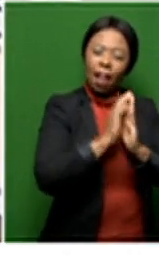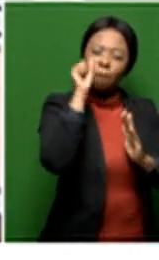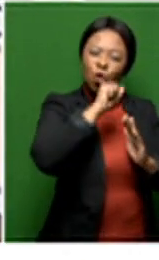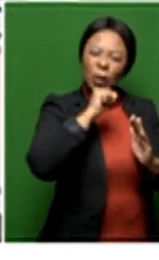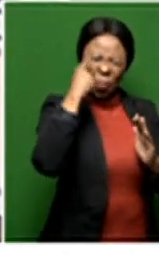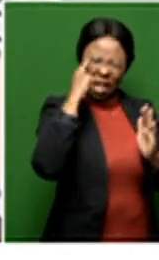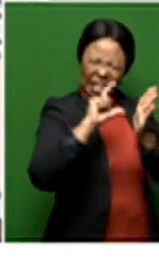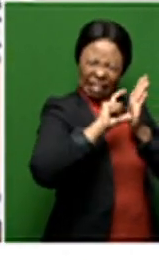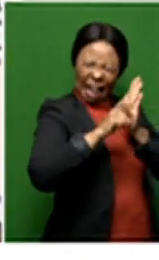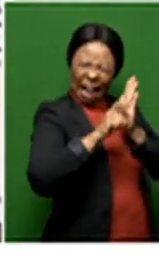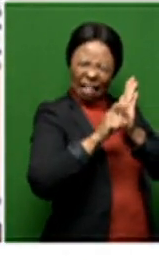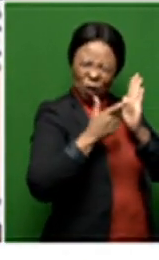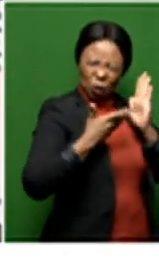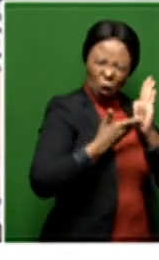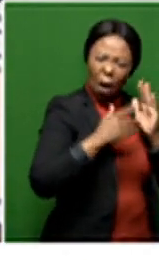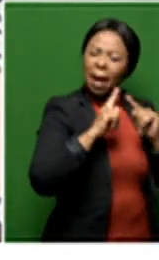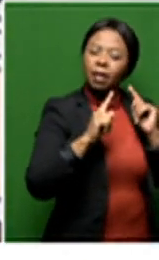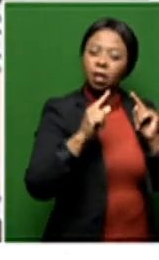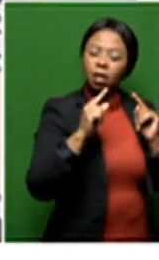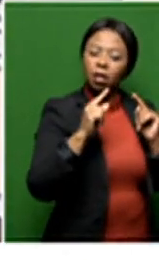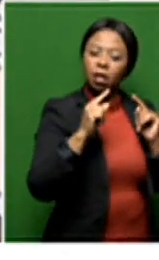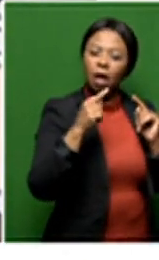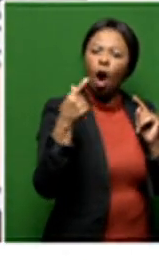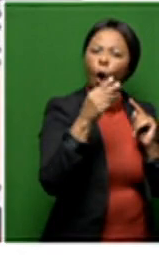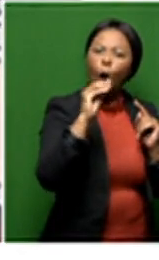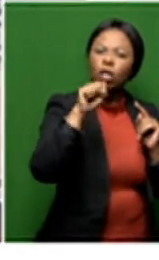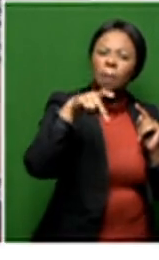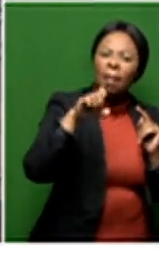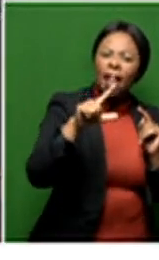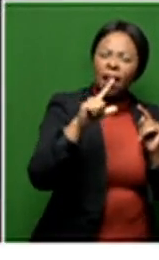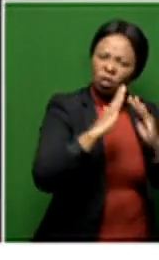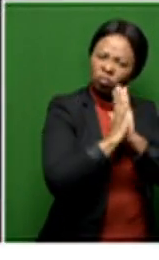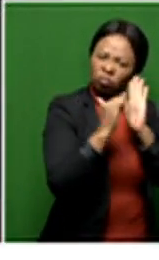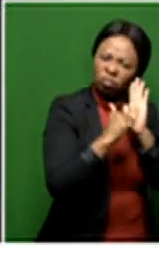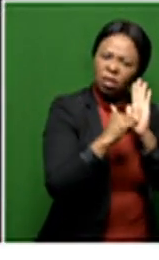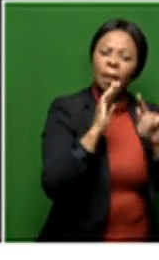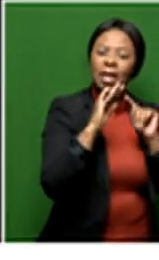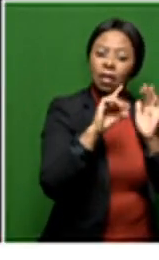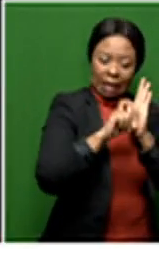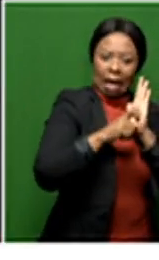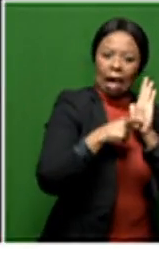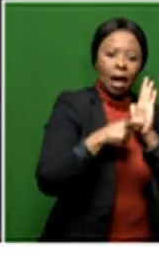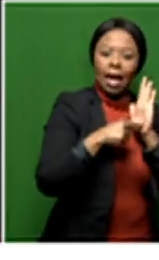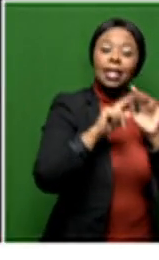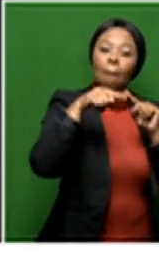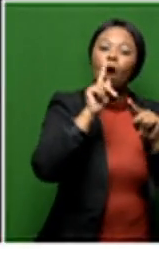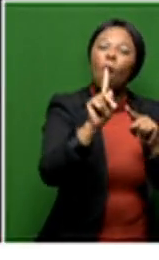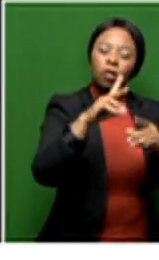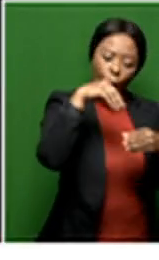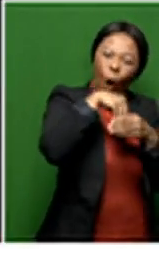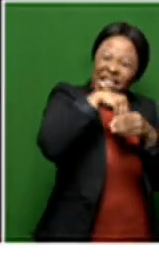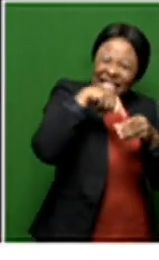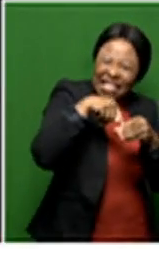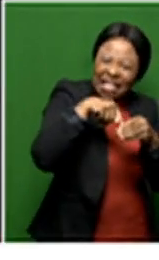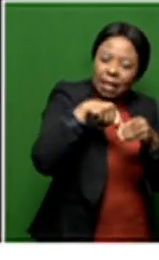But gospel music is not so much about the style as it is about the content. The gospel is the